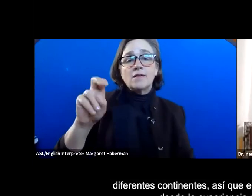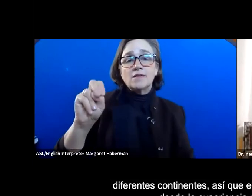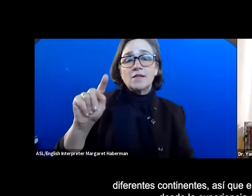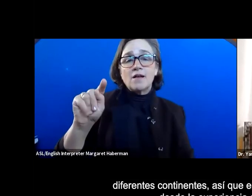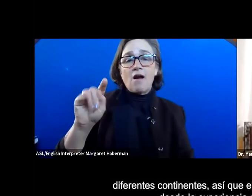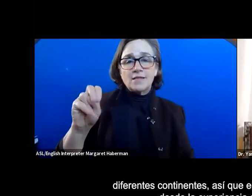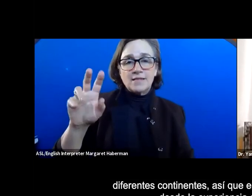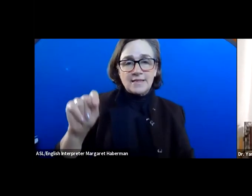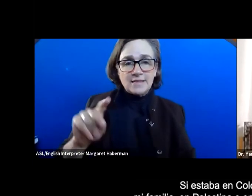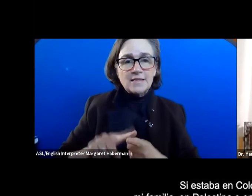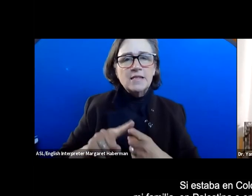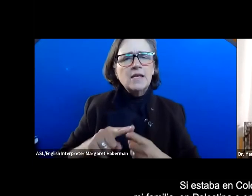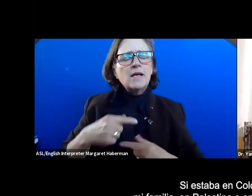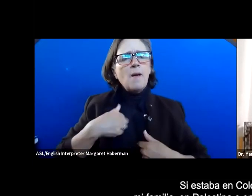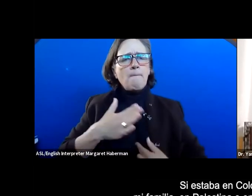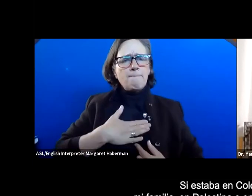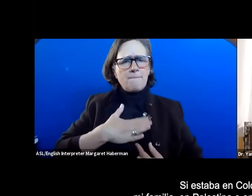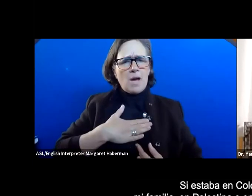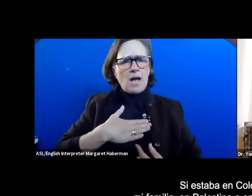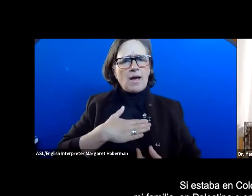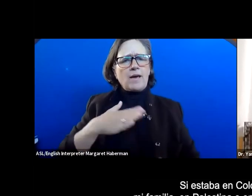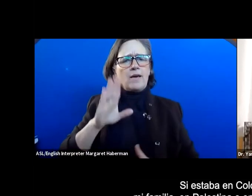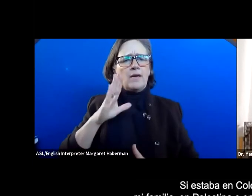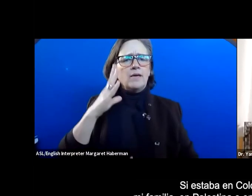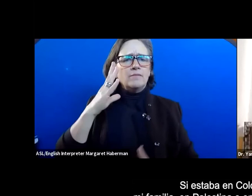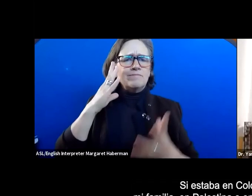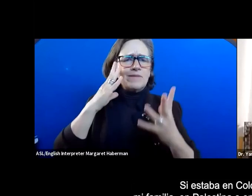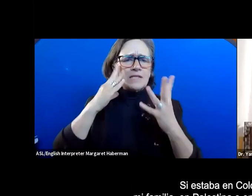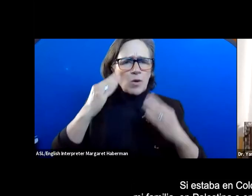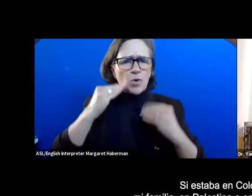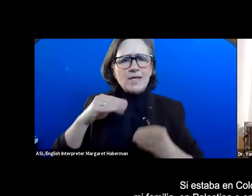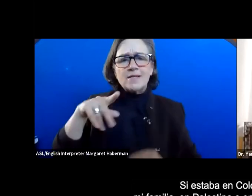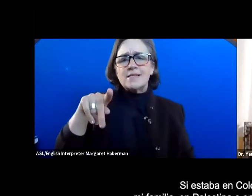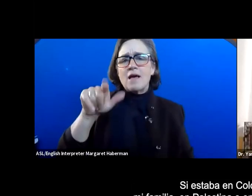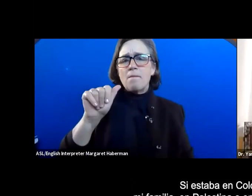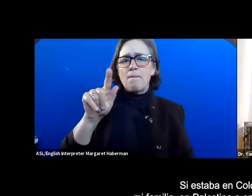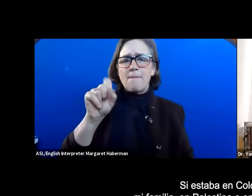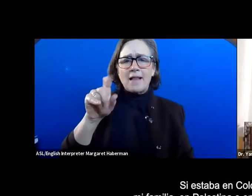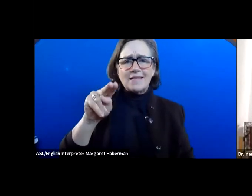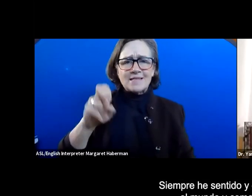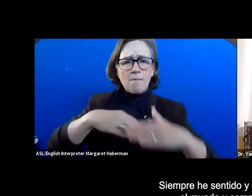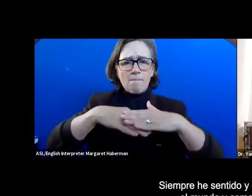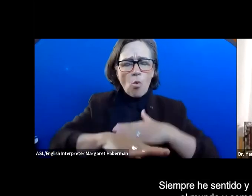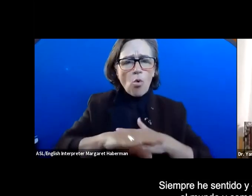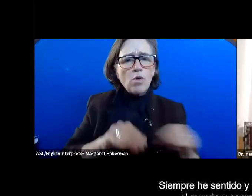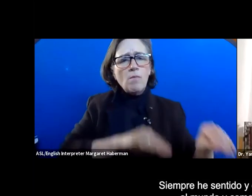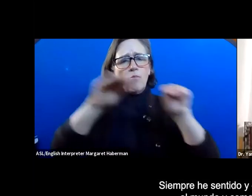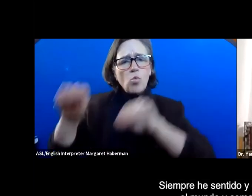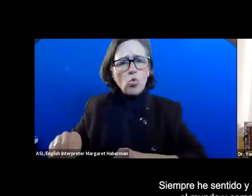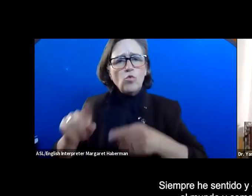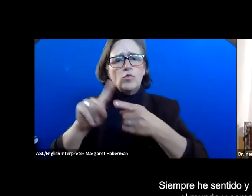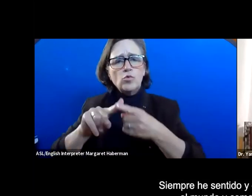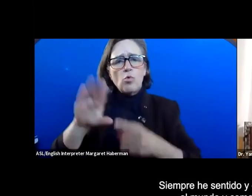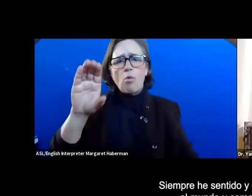of a Palestinian, whether I was in Colombia with my family, in Palestine, or in the US, I've always felt